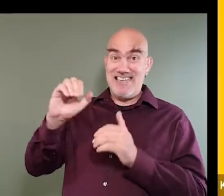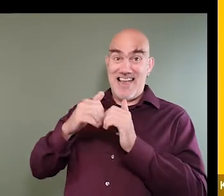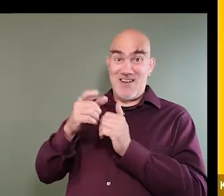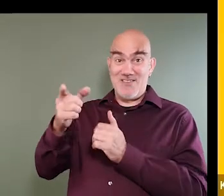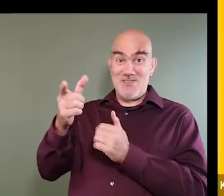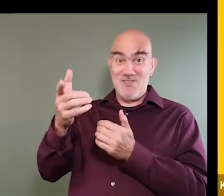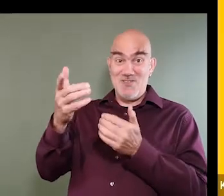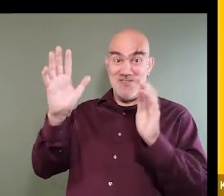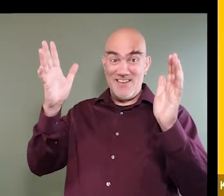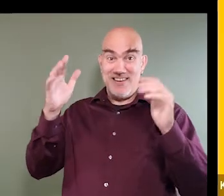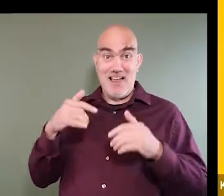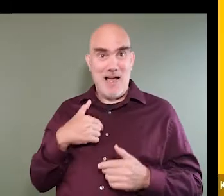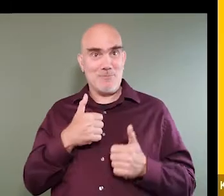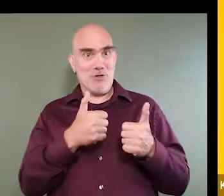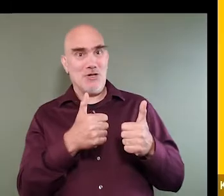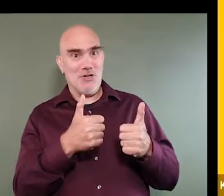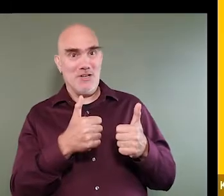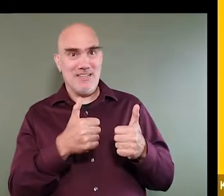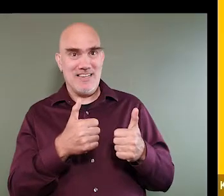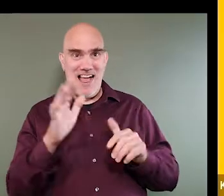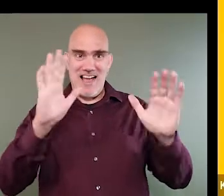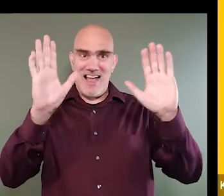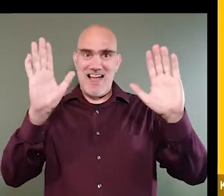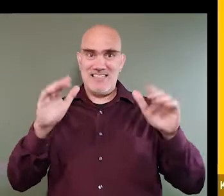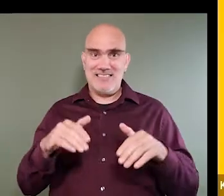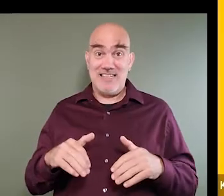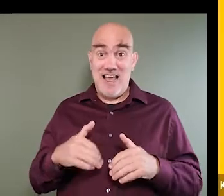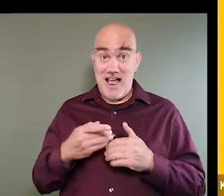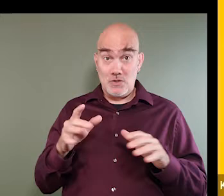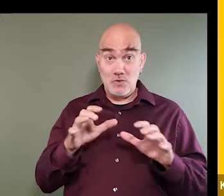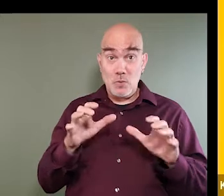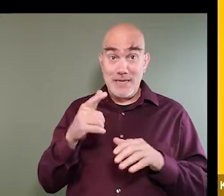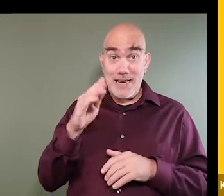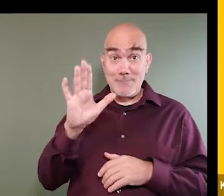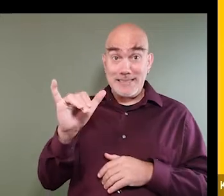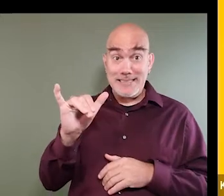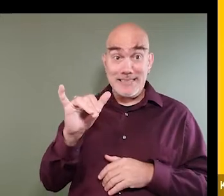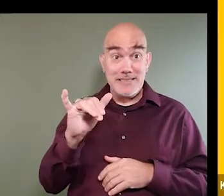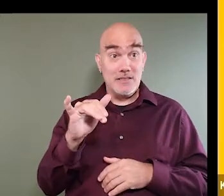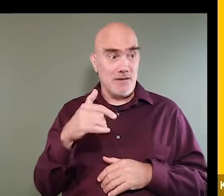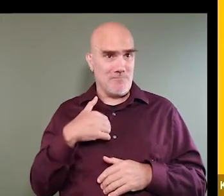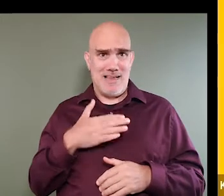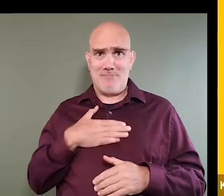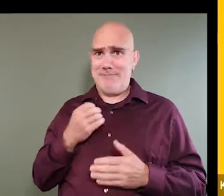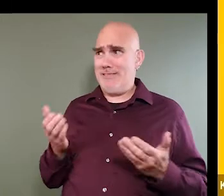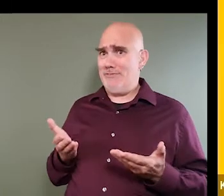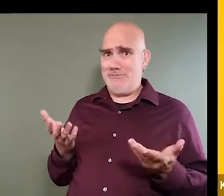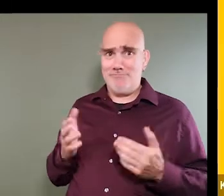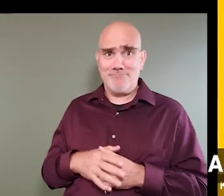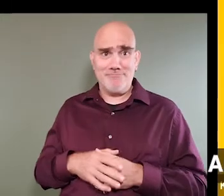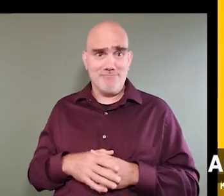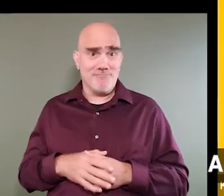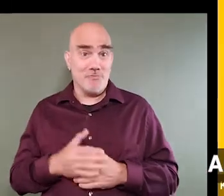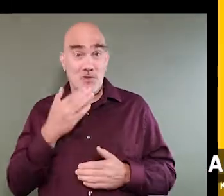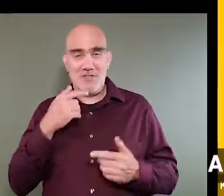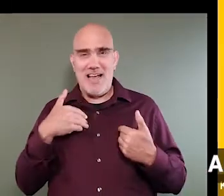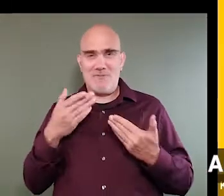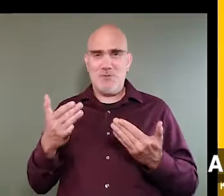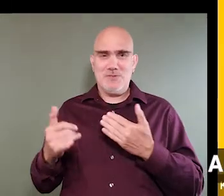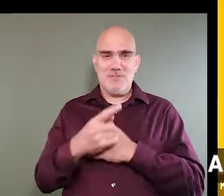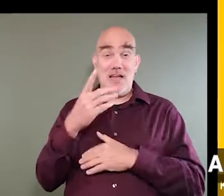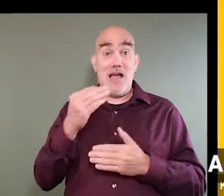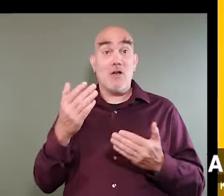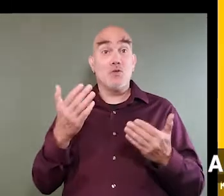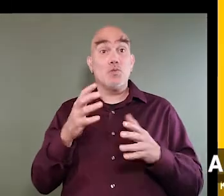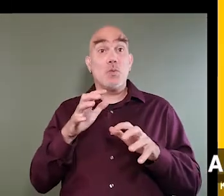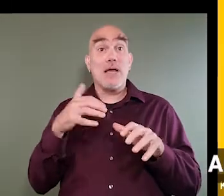doing? I'm good. Hey guys, how you doing, Gabby? Glad to be here. Good to have you. And doing our